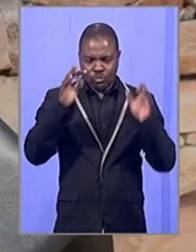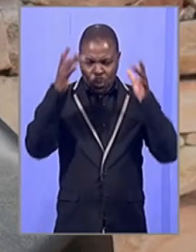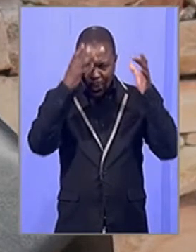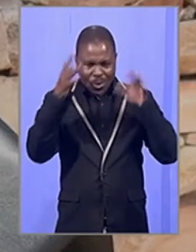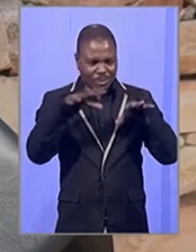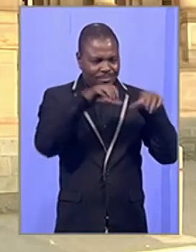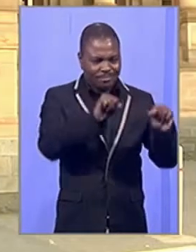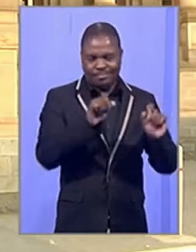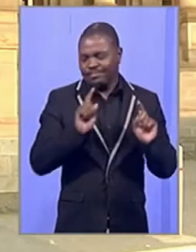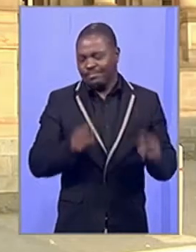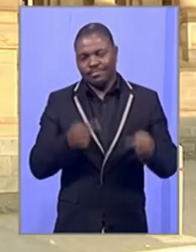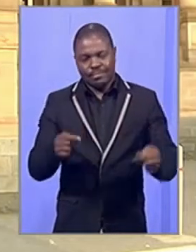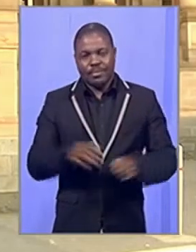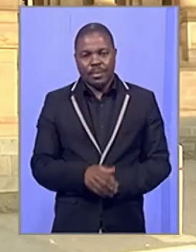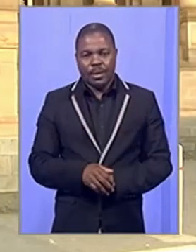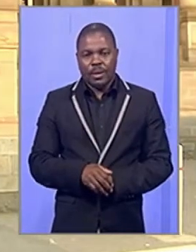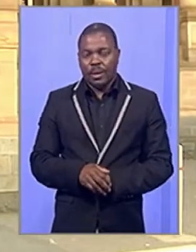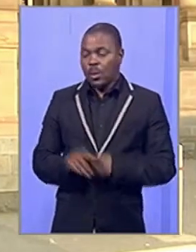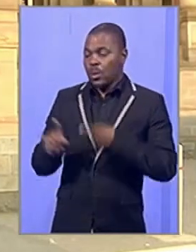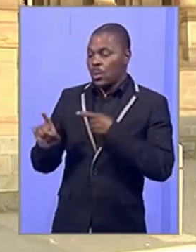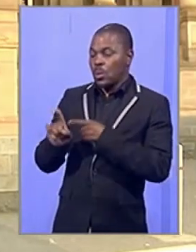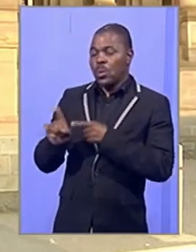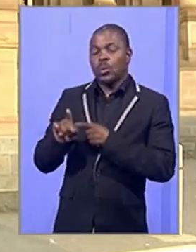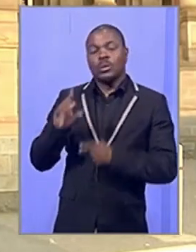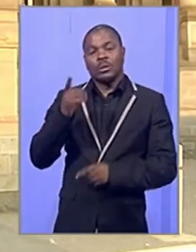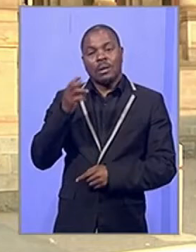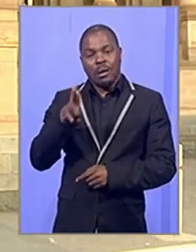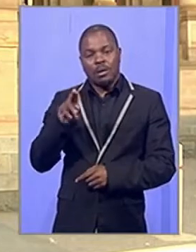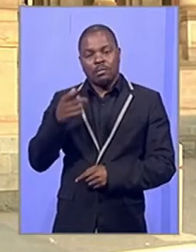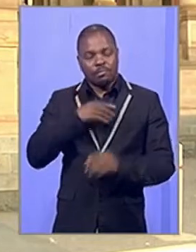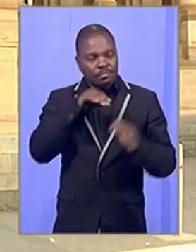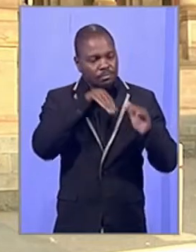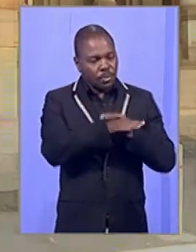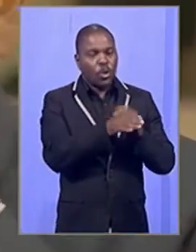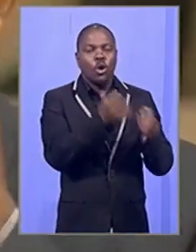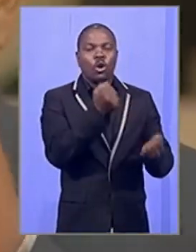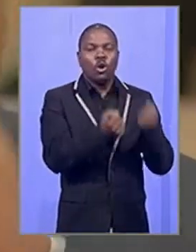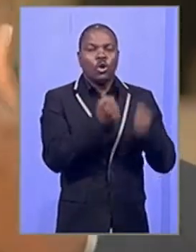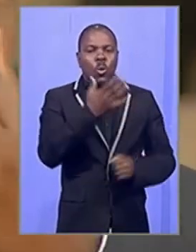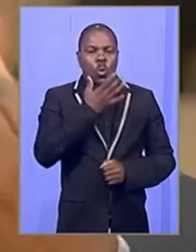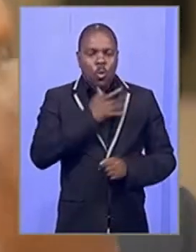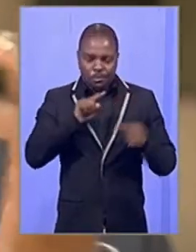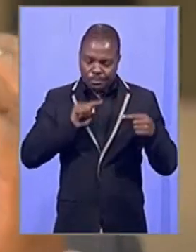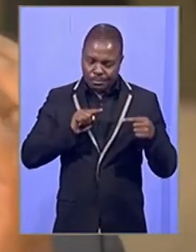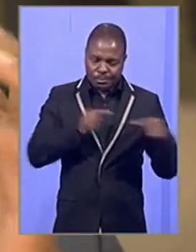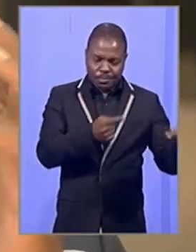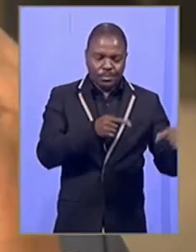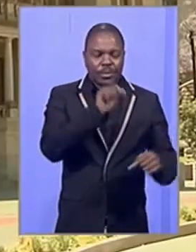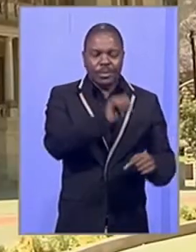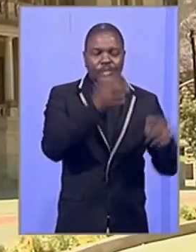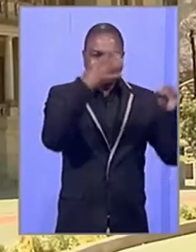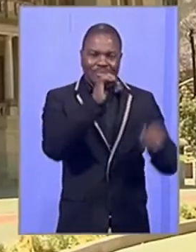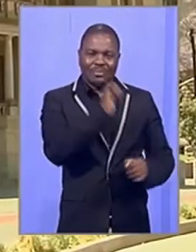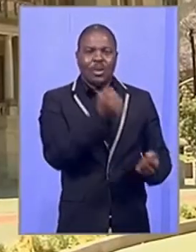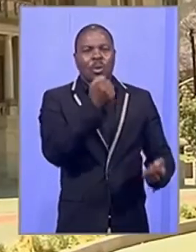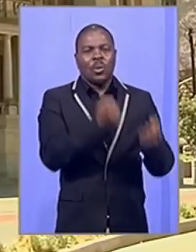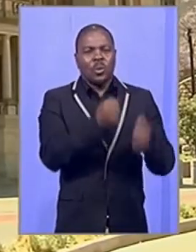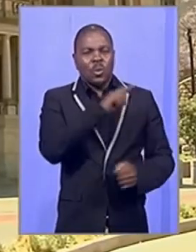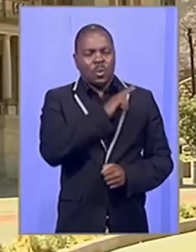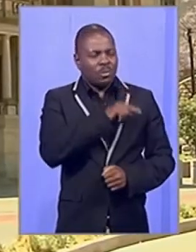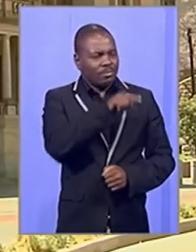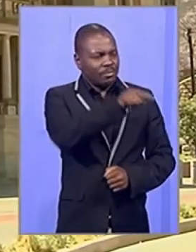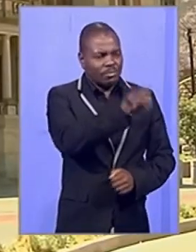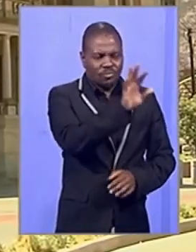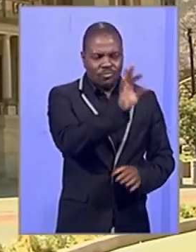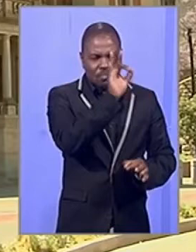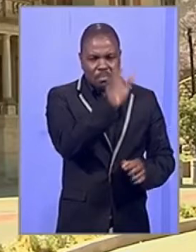kgošigadi. Ngaka Motshekga o šetše a butše molato wa go hlotla sephetho sa ka baka mošate sa go kgetha lekukela go